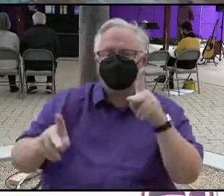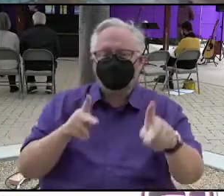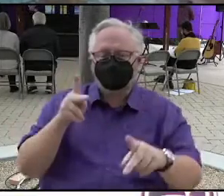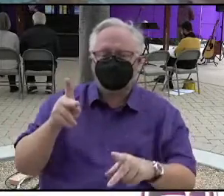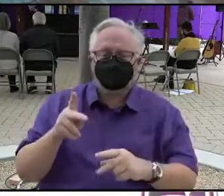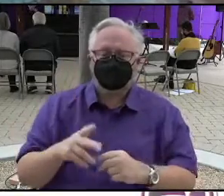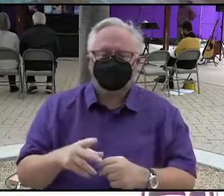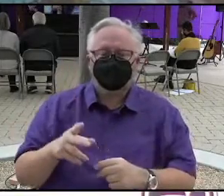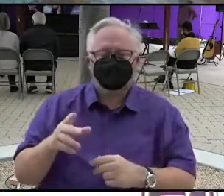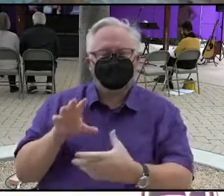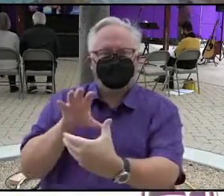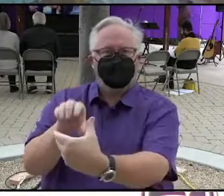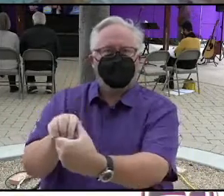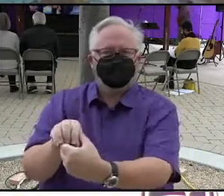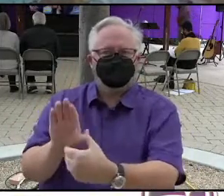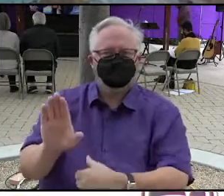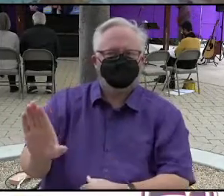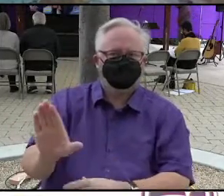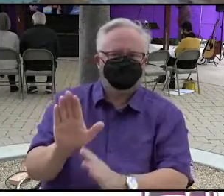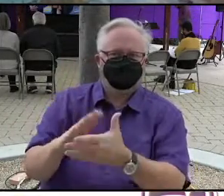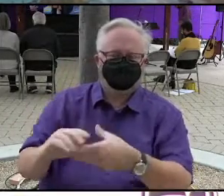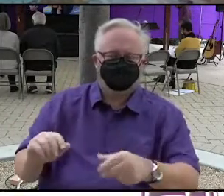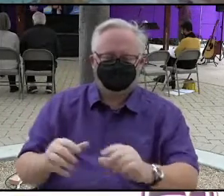whom it belongs.